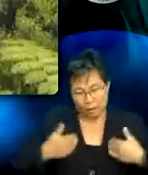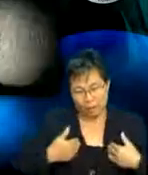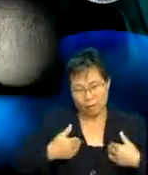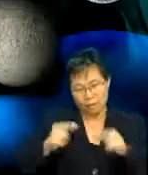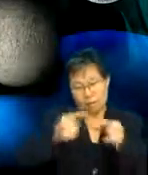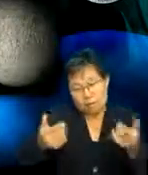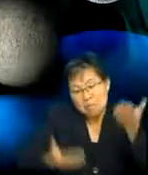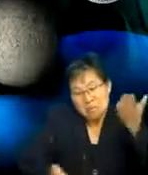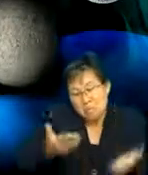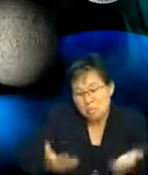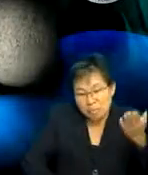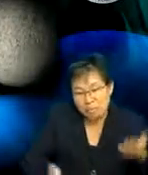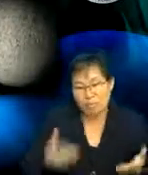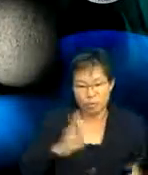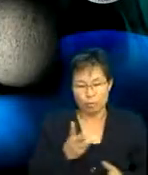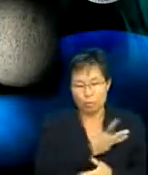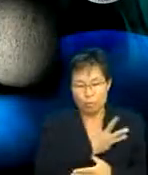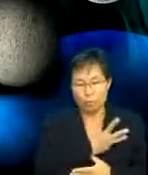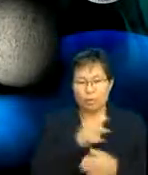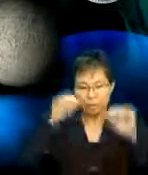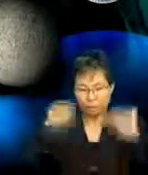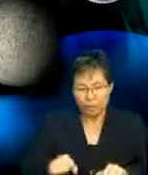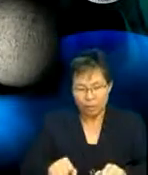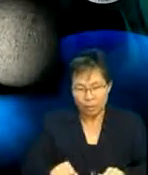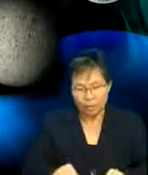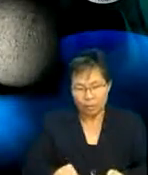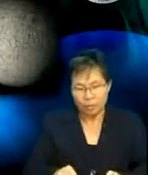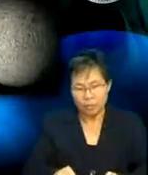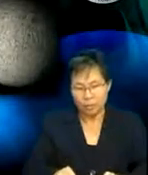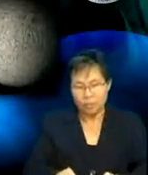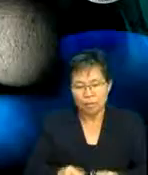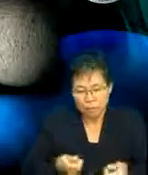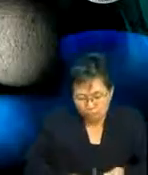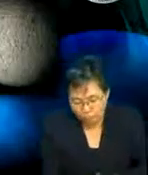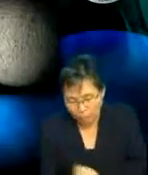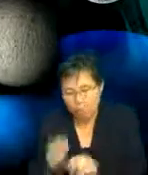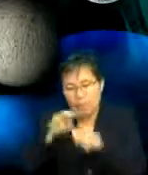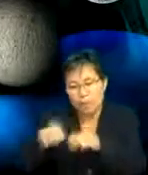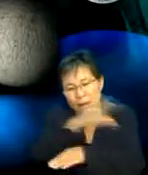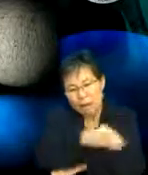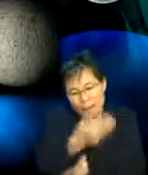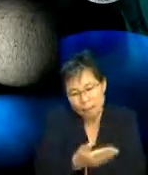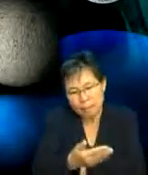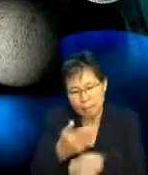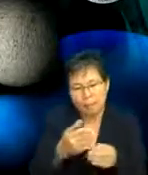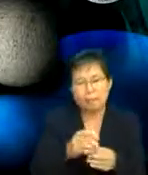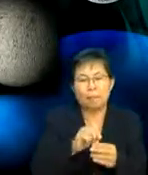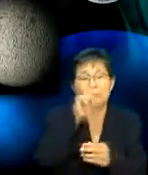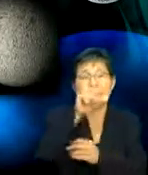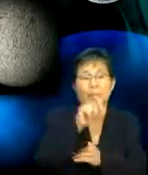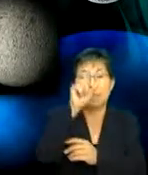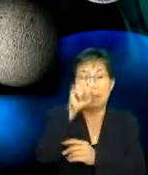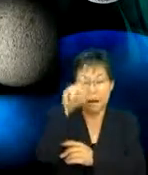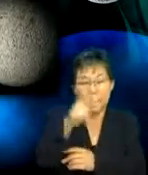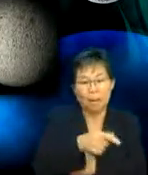Earth. There is also a great possibility that we will be able to mine for minerals